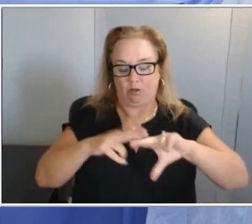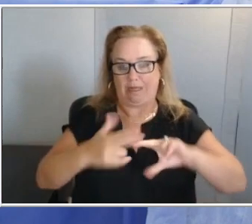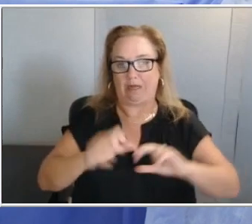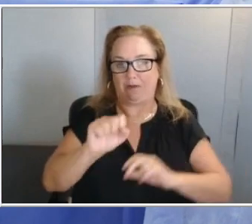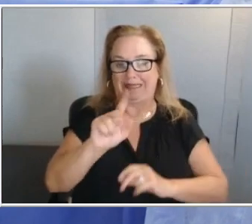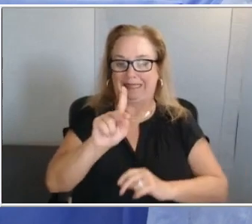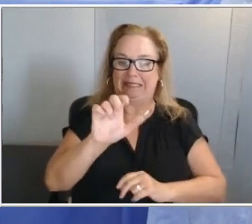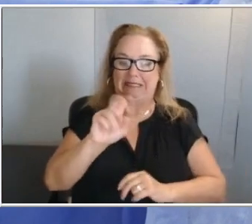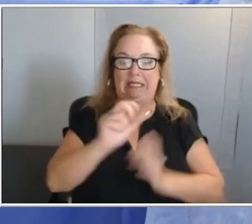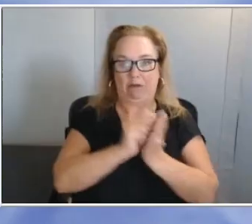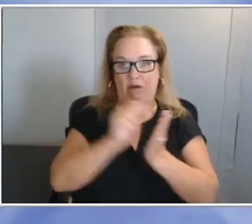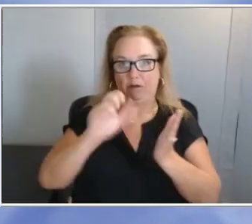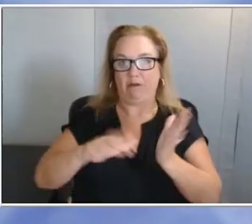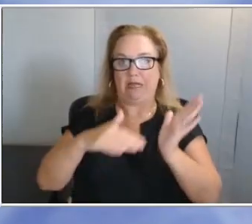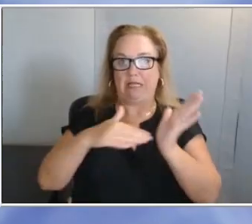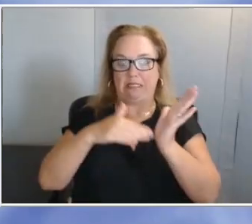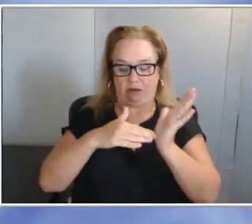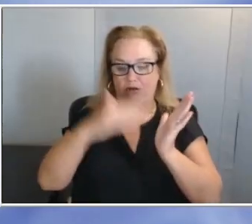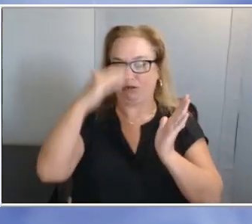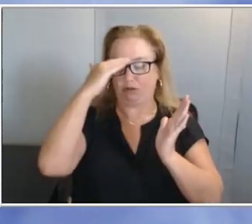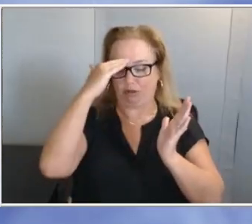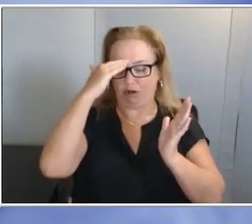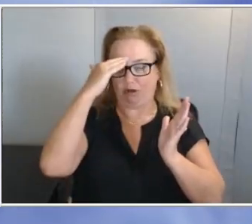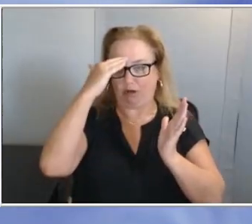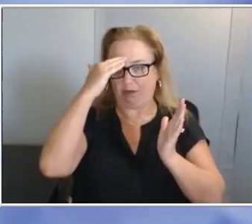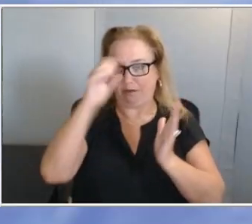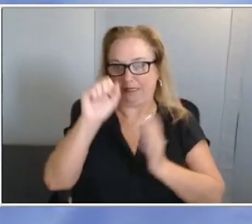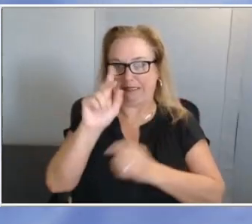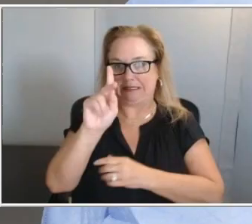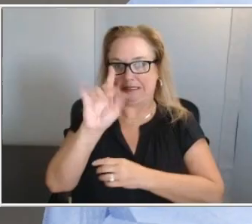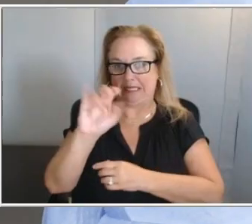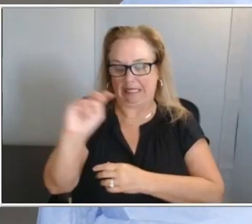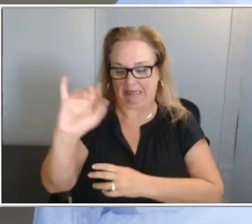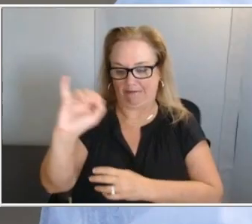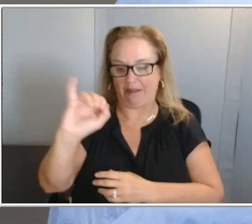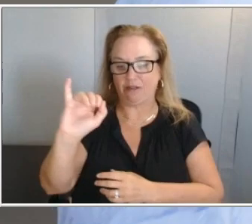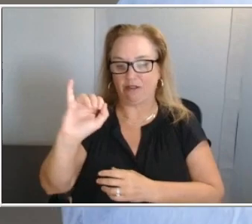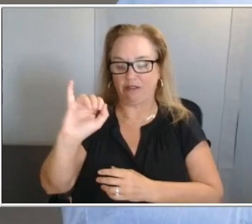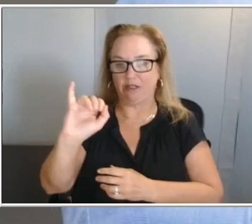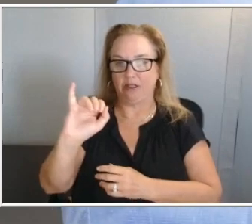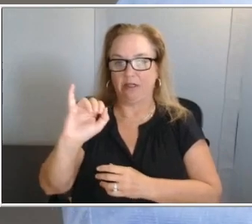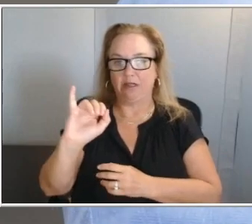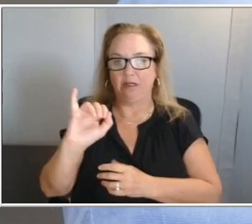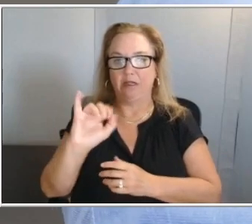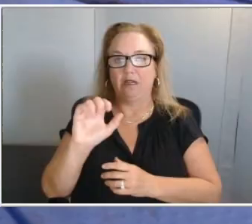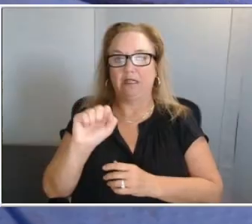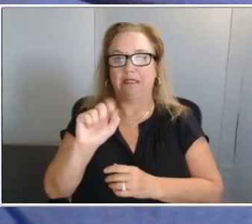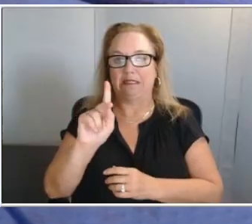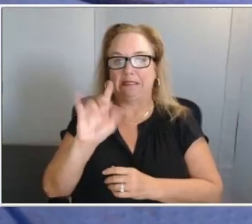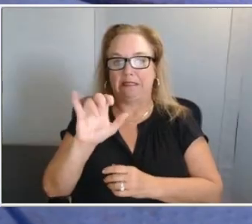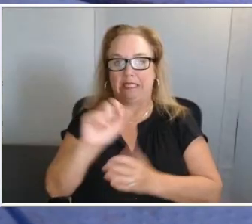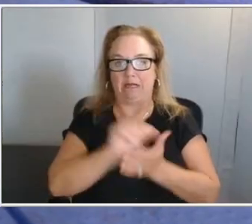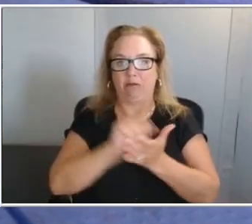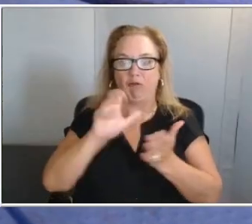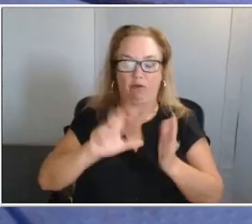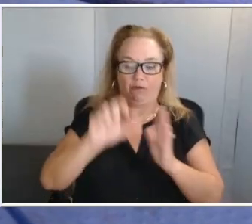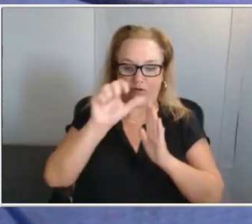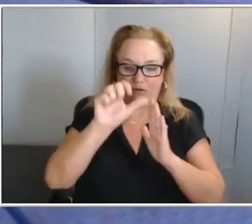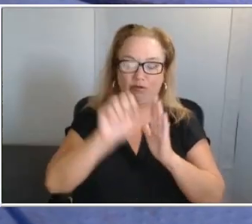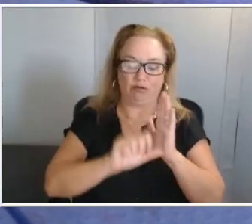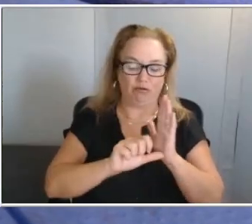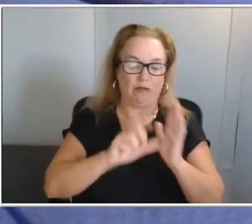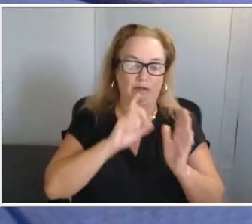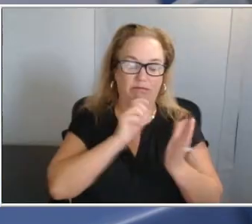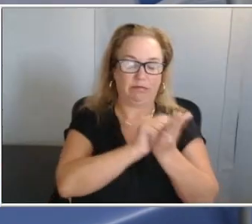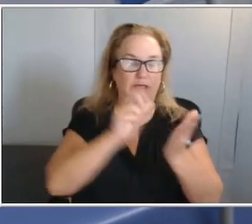gone. As a doctor, she knows it can lead to skin infections. She finds doing skin removal surgery rewarding. She's done